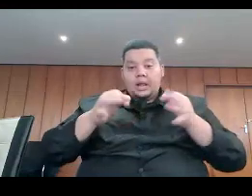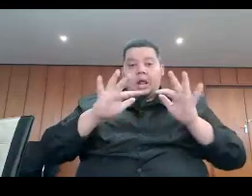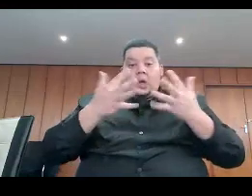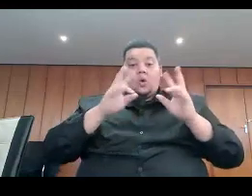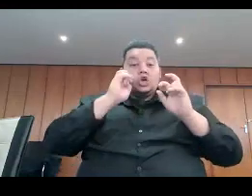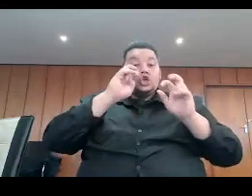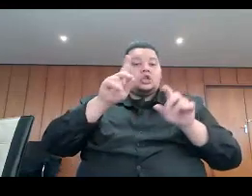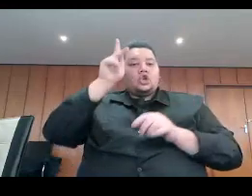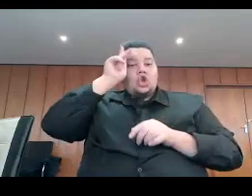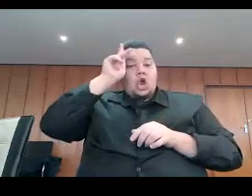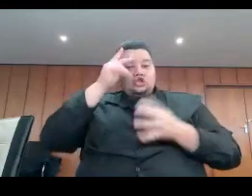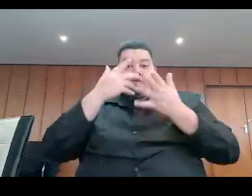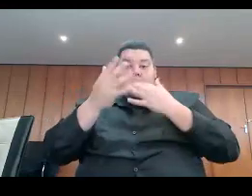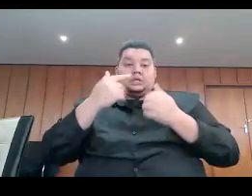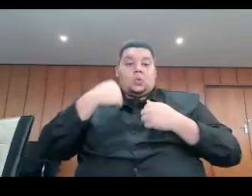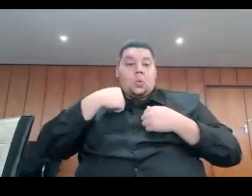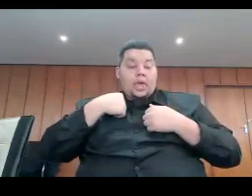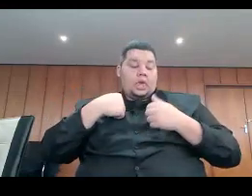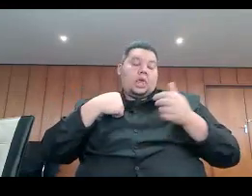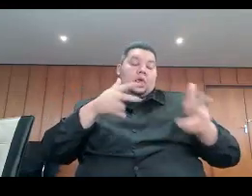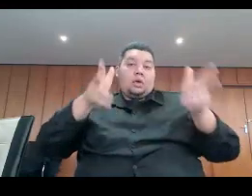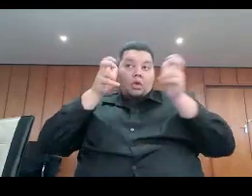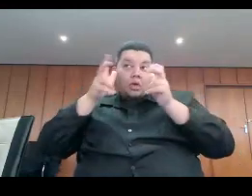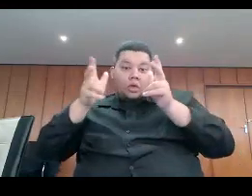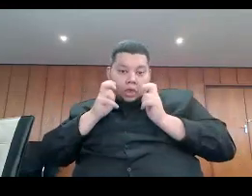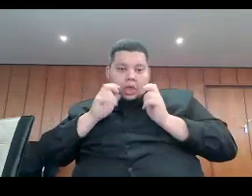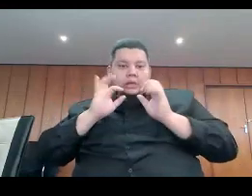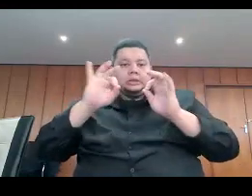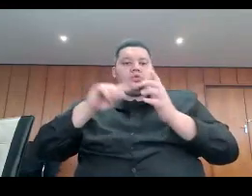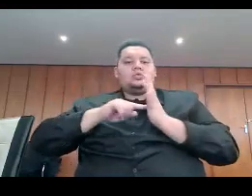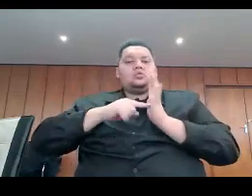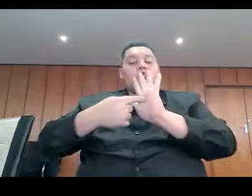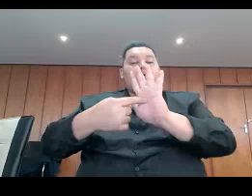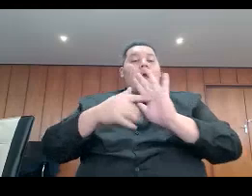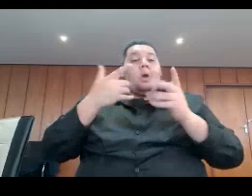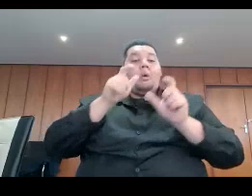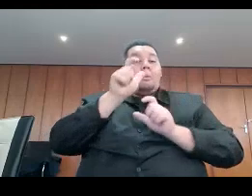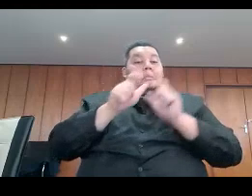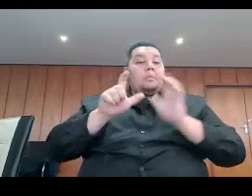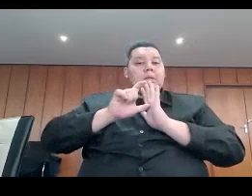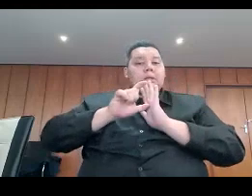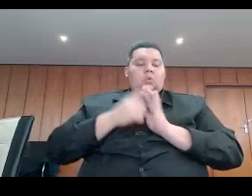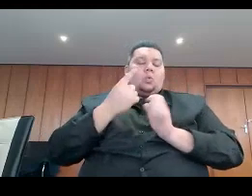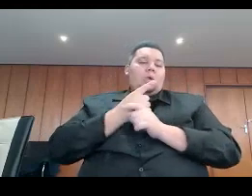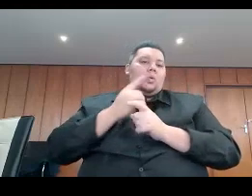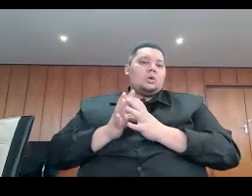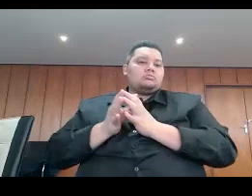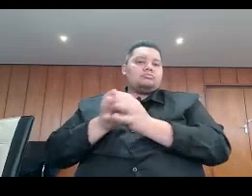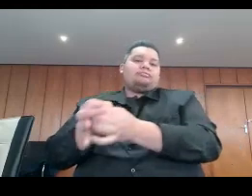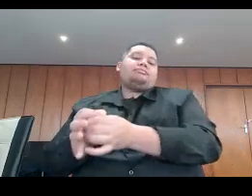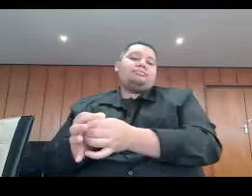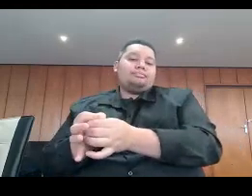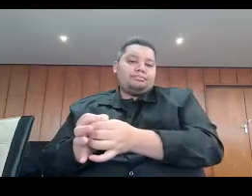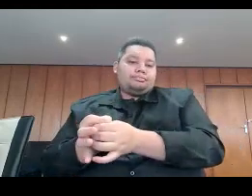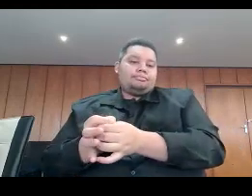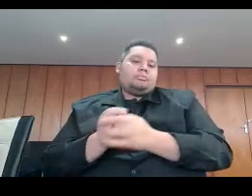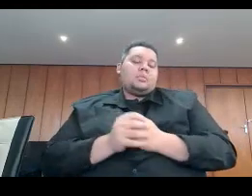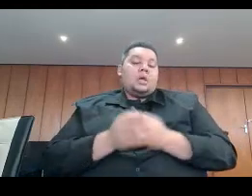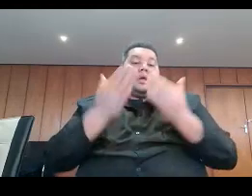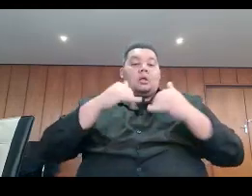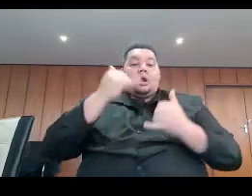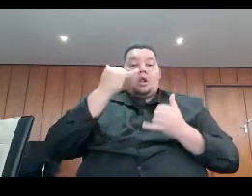we generate, plays its hand in relegating people with disabilities to the margins. And then